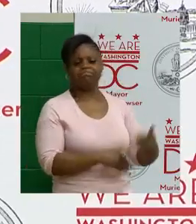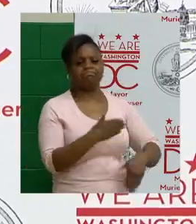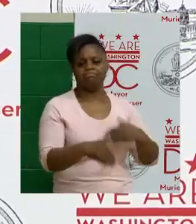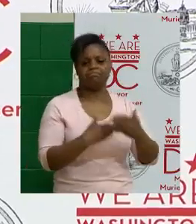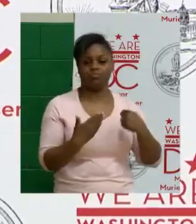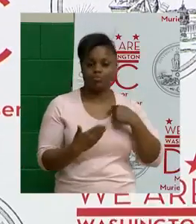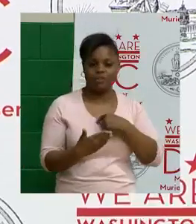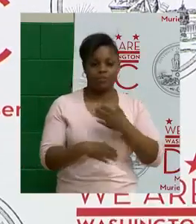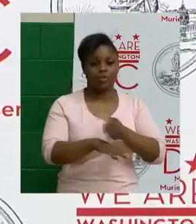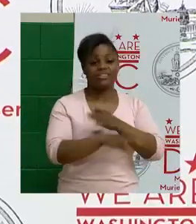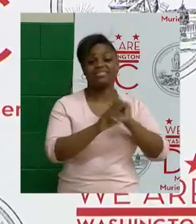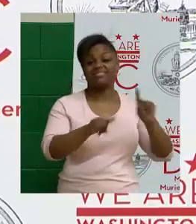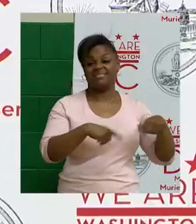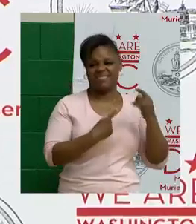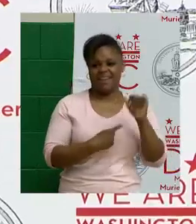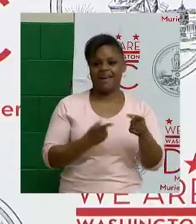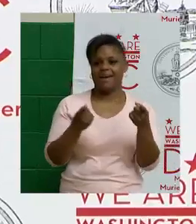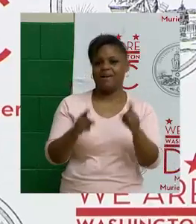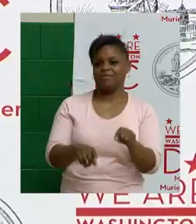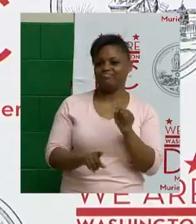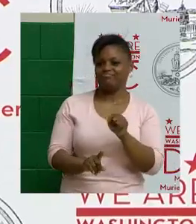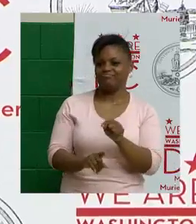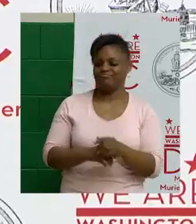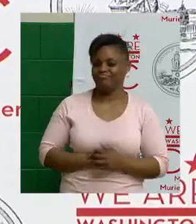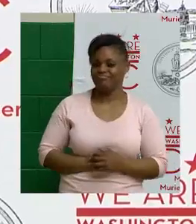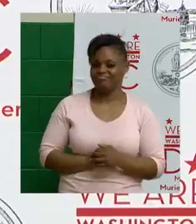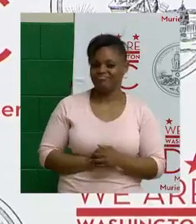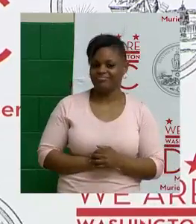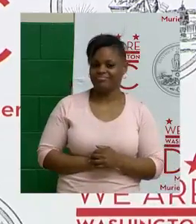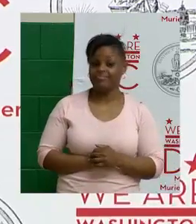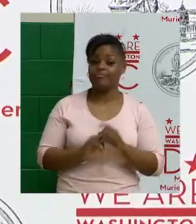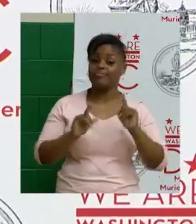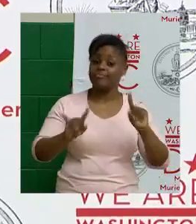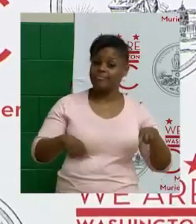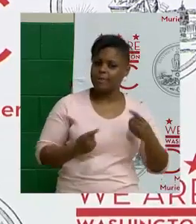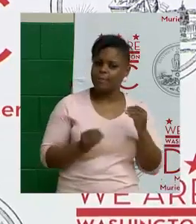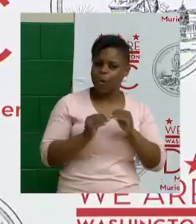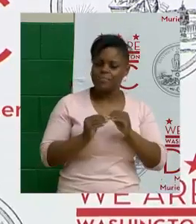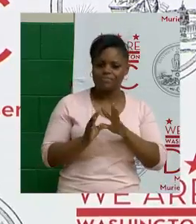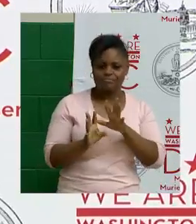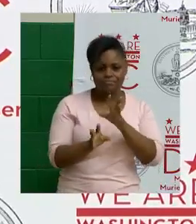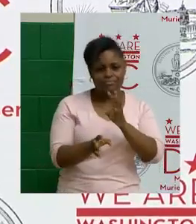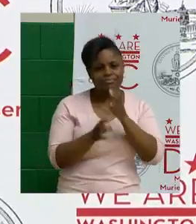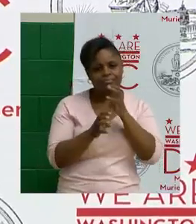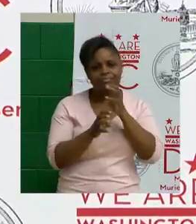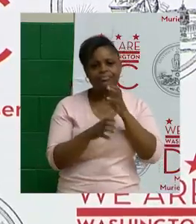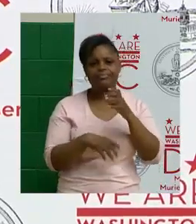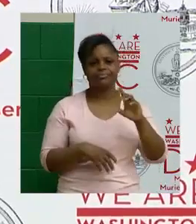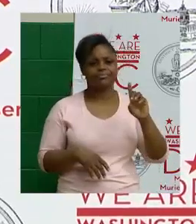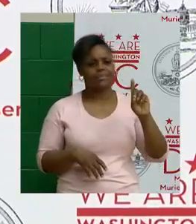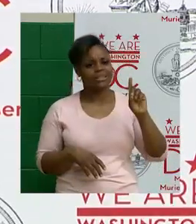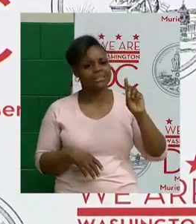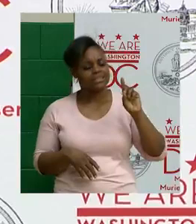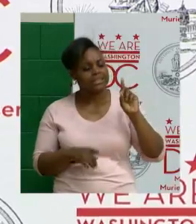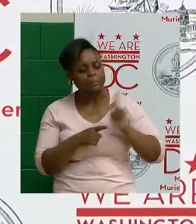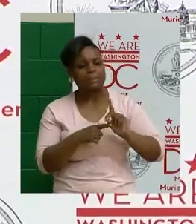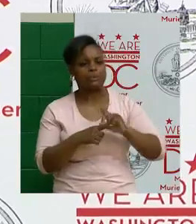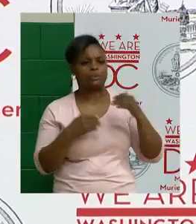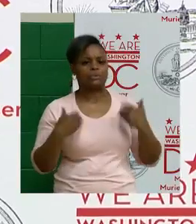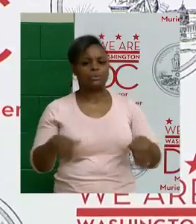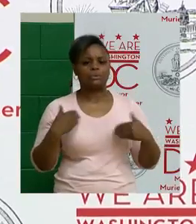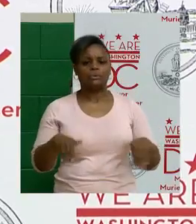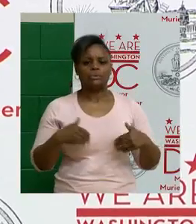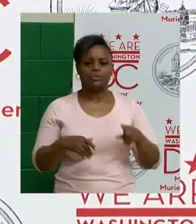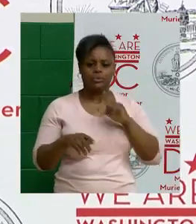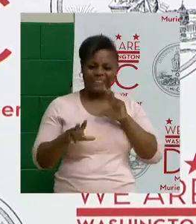And since then, we have been very disciplined in the work that we have done. We have made critical investments in